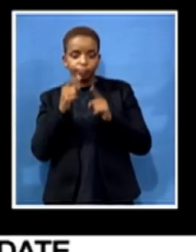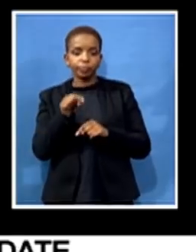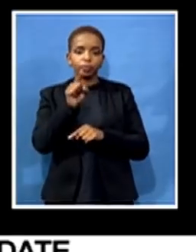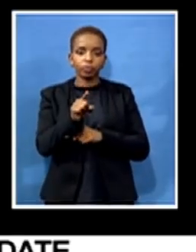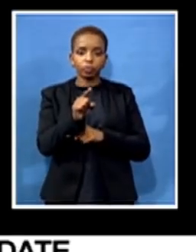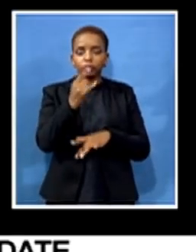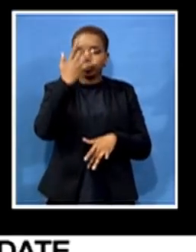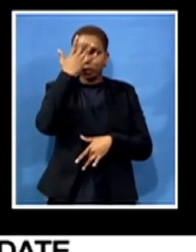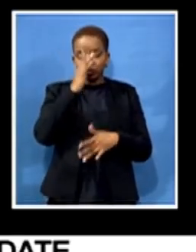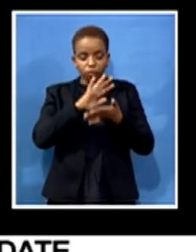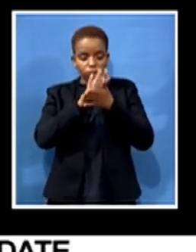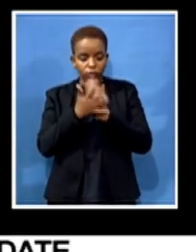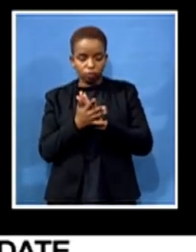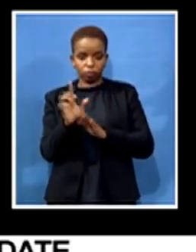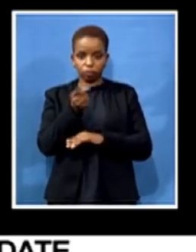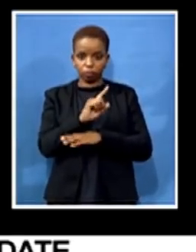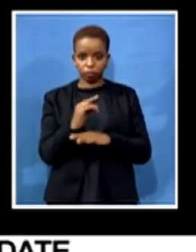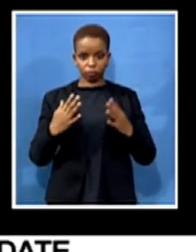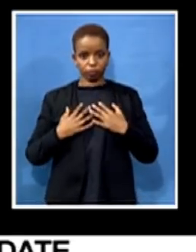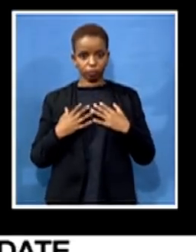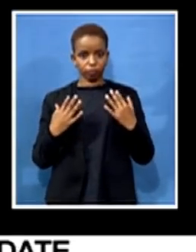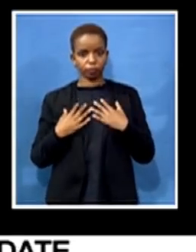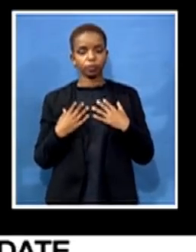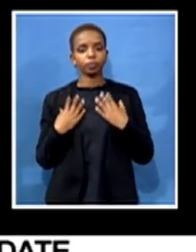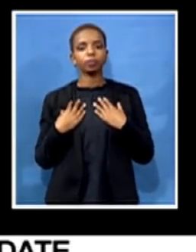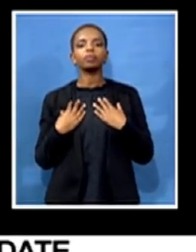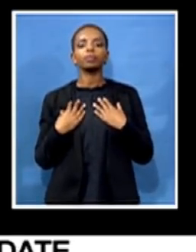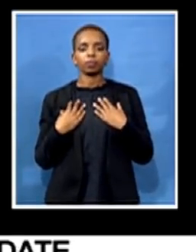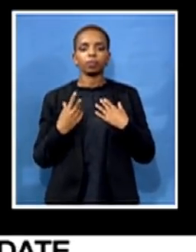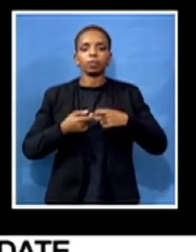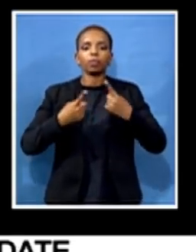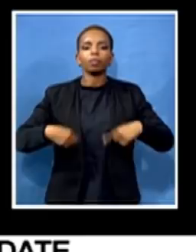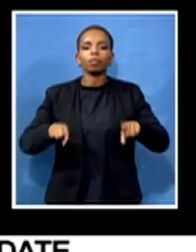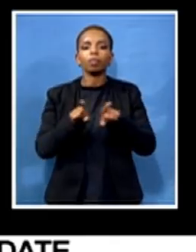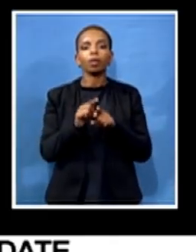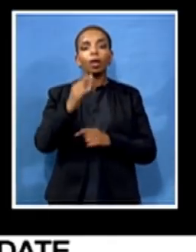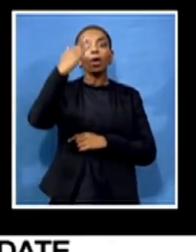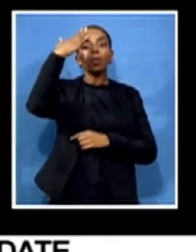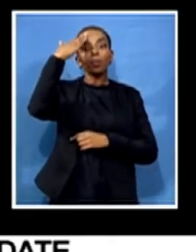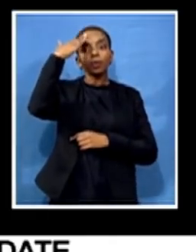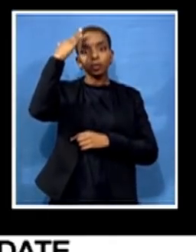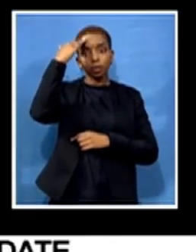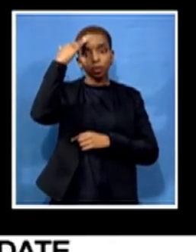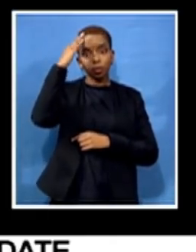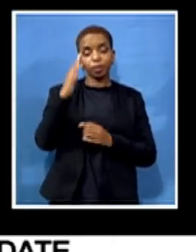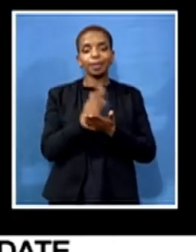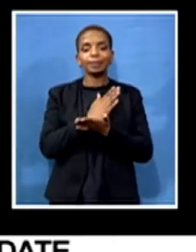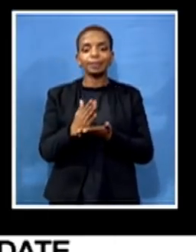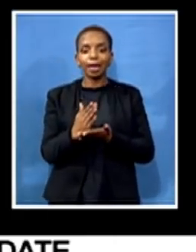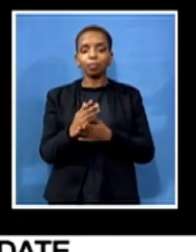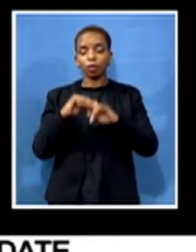and we know from some of the studies that have come